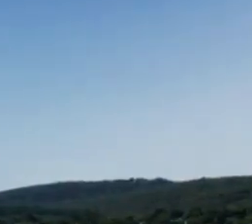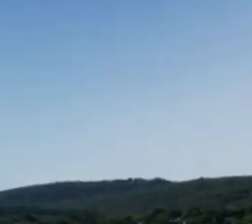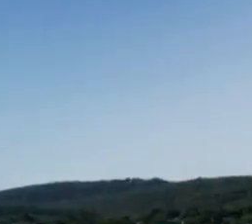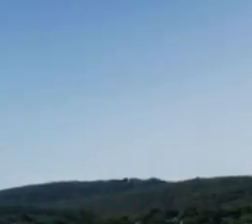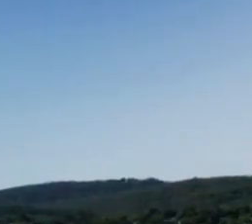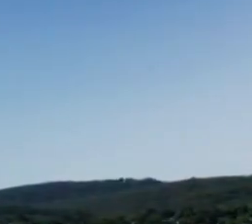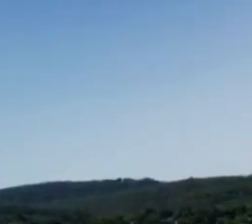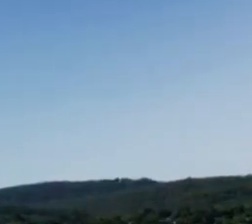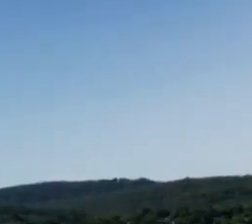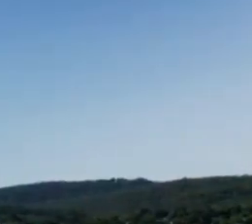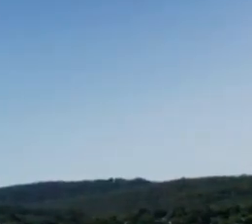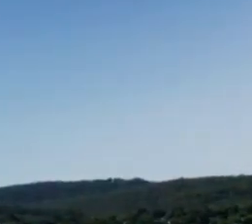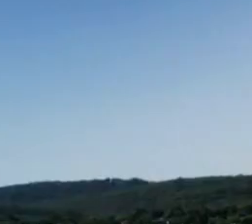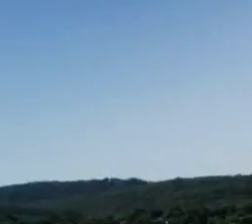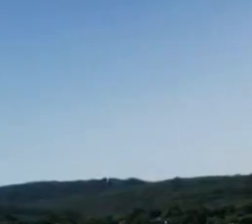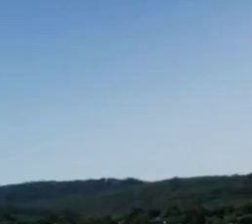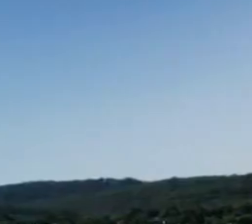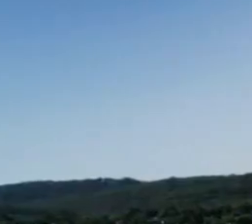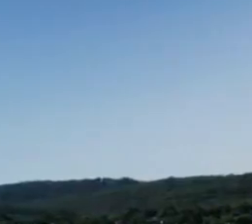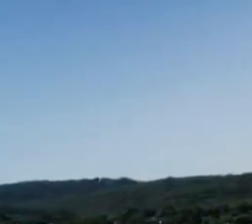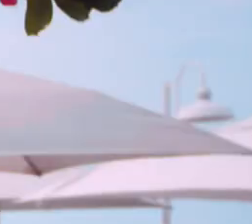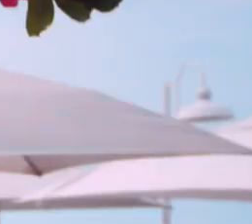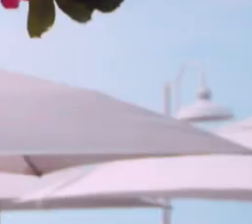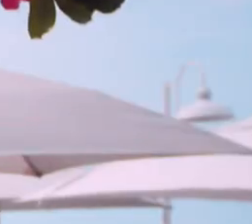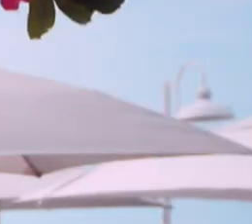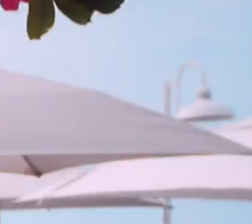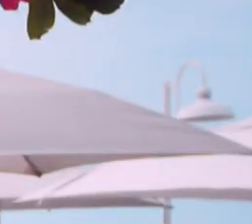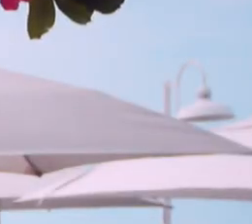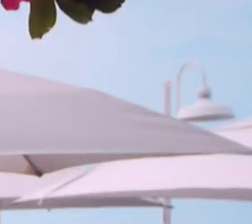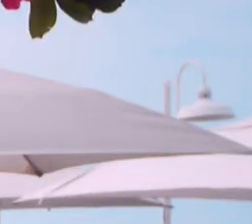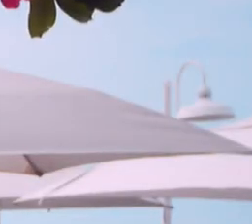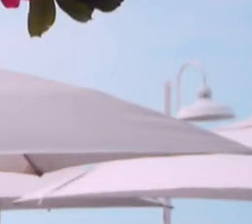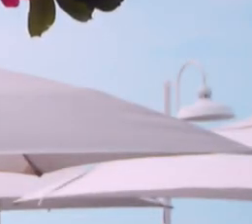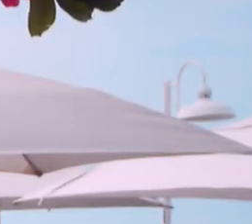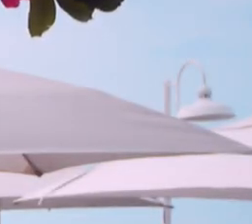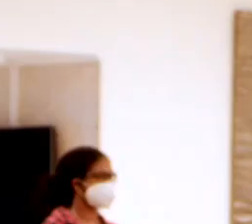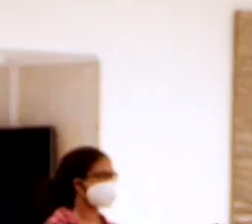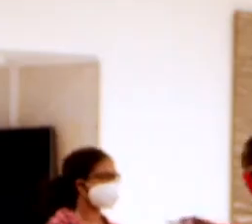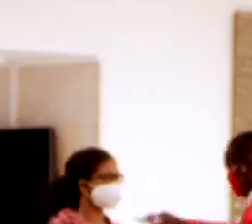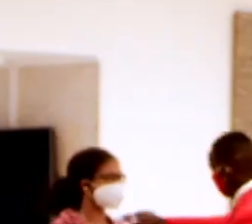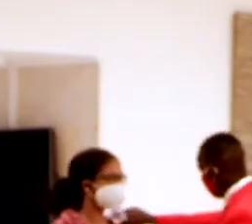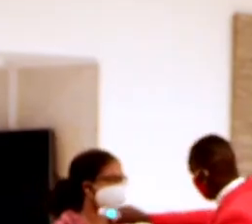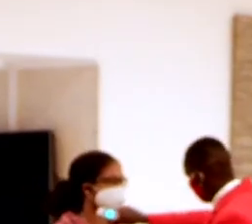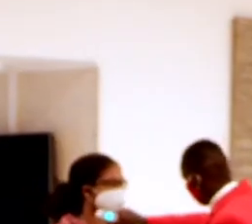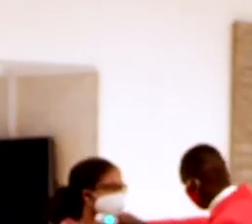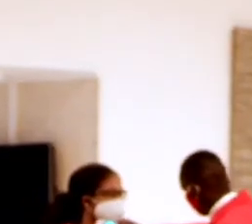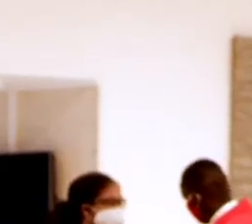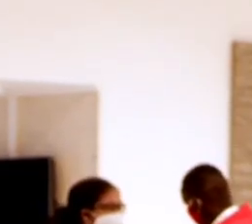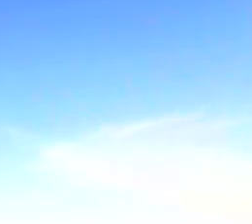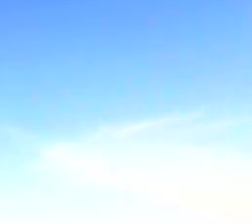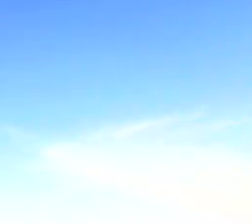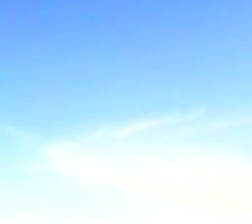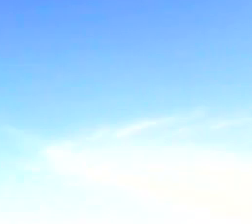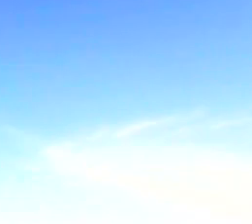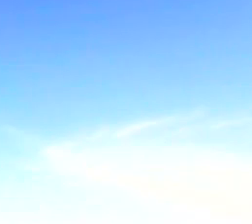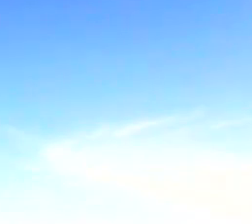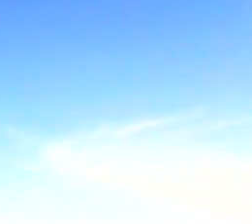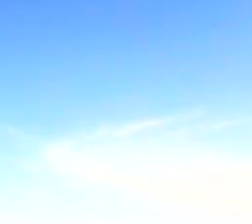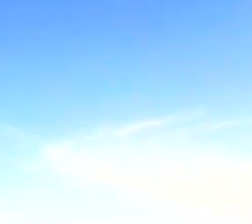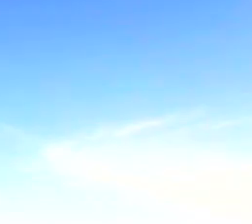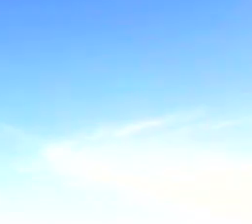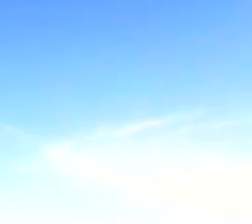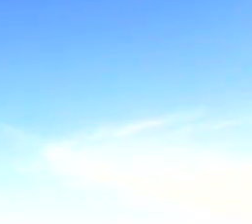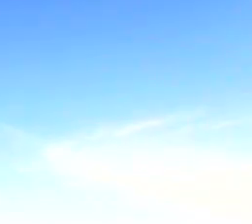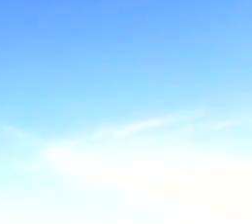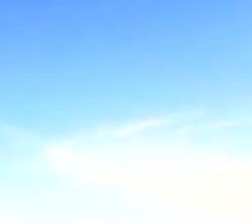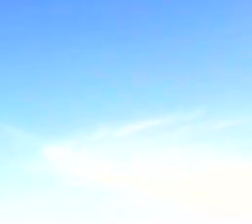This is our home, Jamaica, and tourism is the lifeblood of our country. Let's all feel good